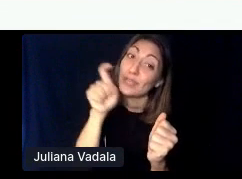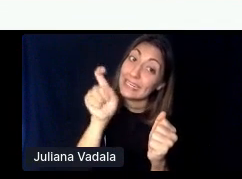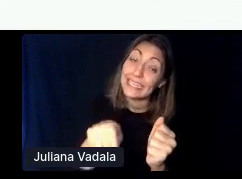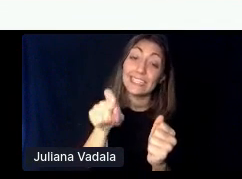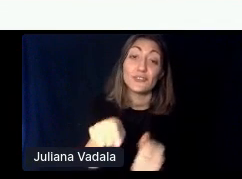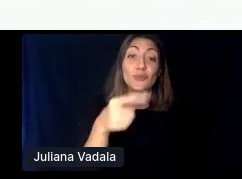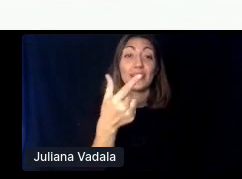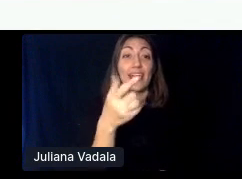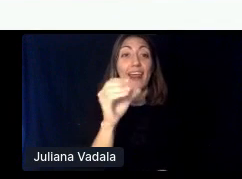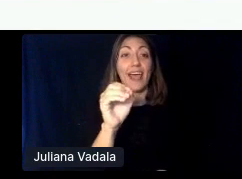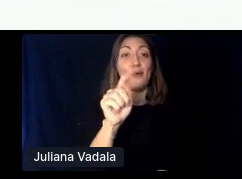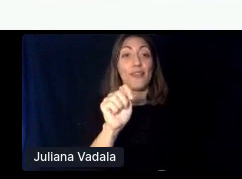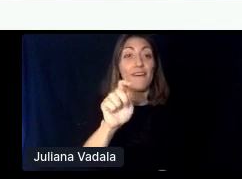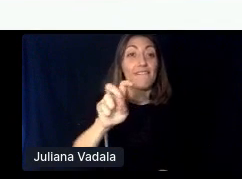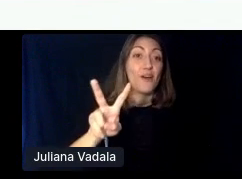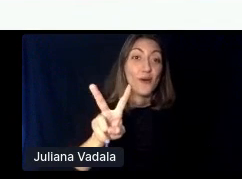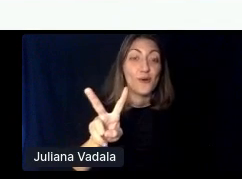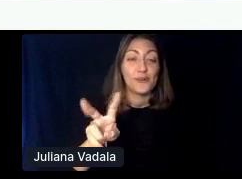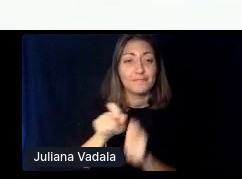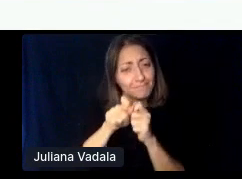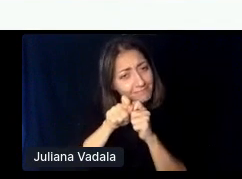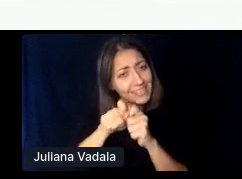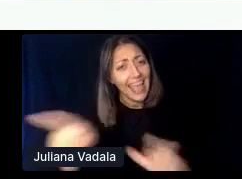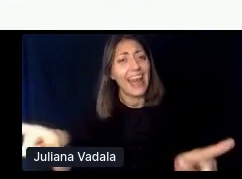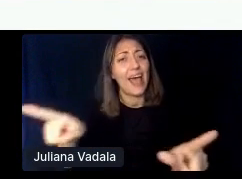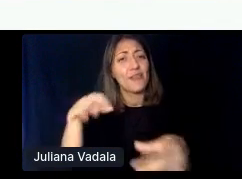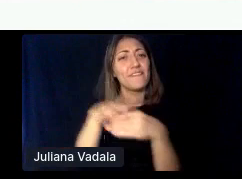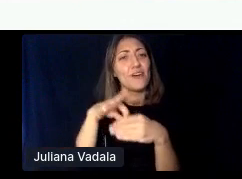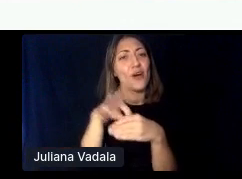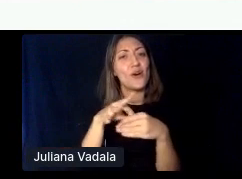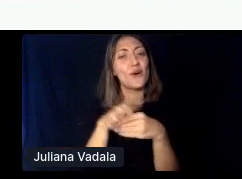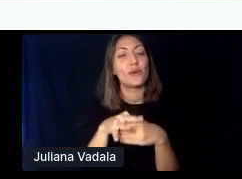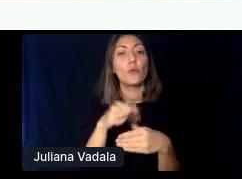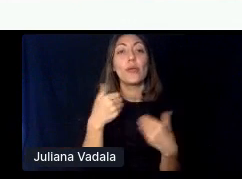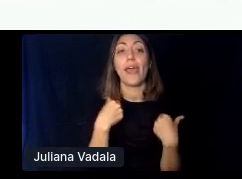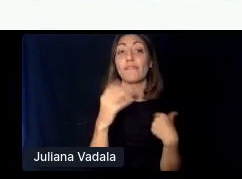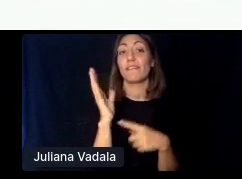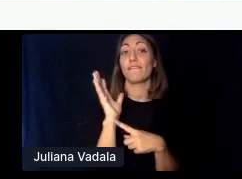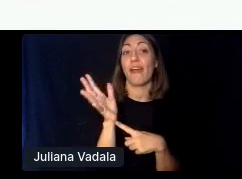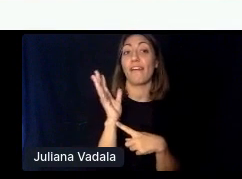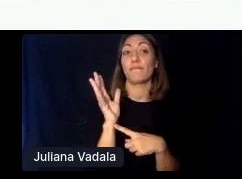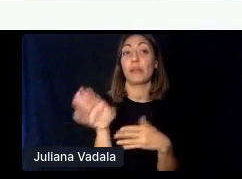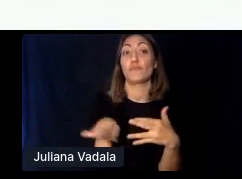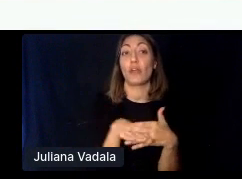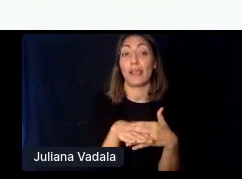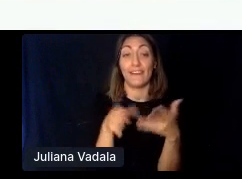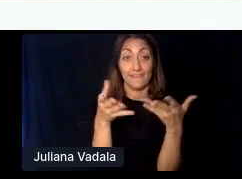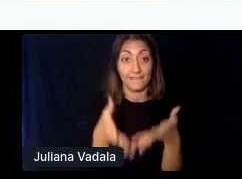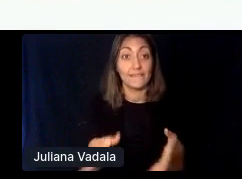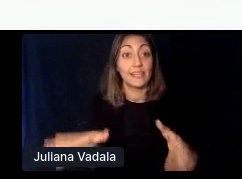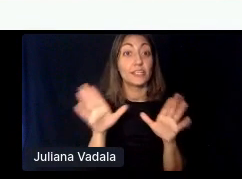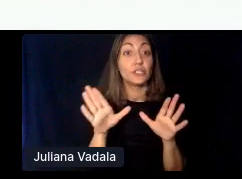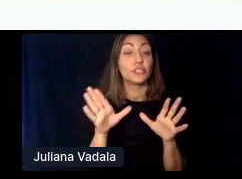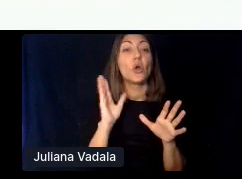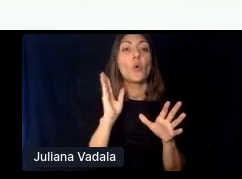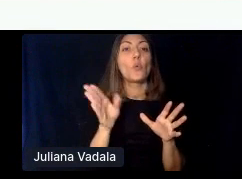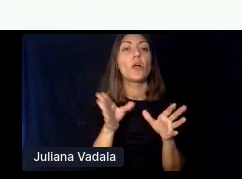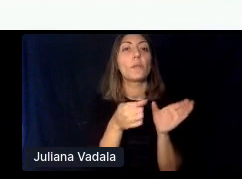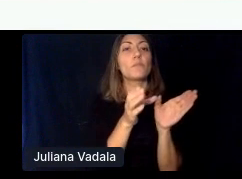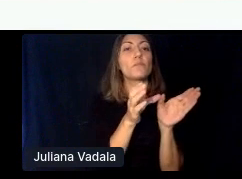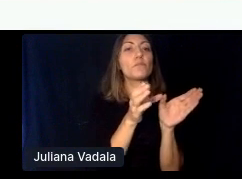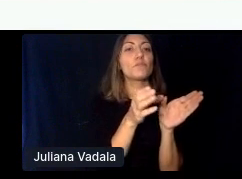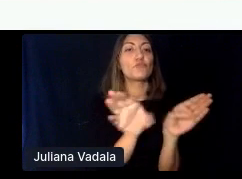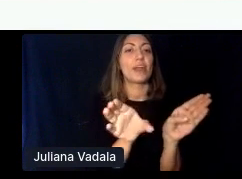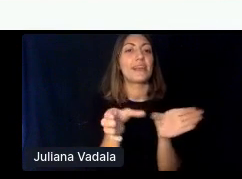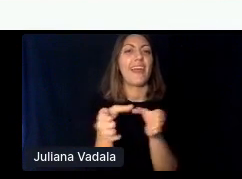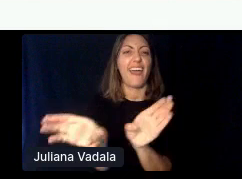now have a 5-minute break. When we return, we will be in breakout sessions. So again, navigate to